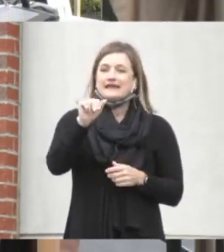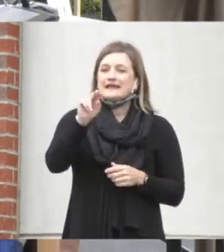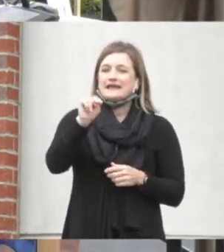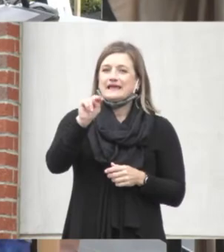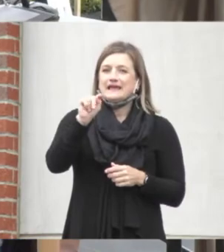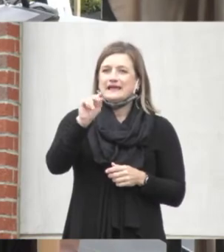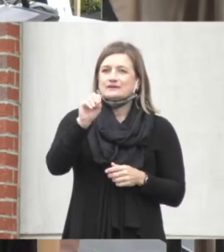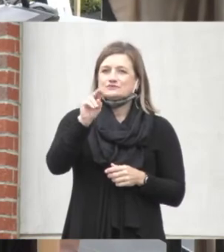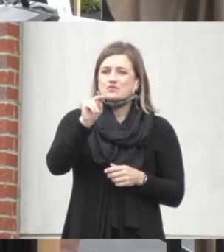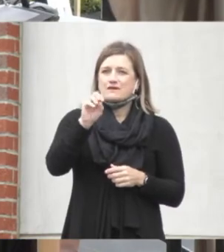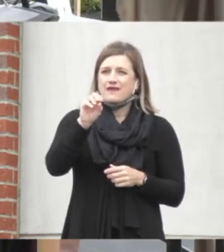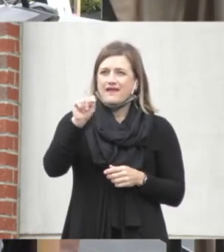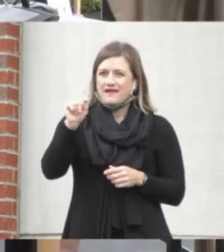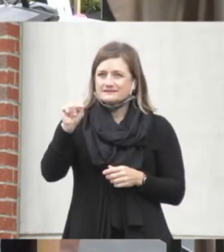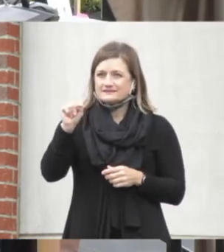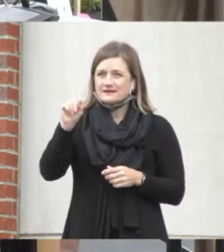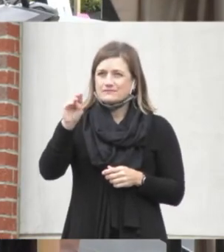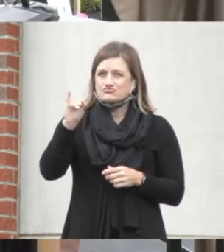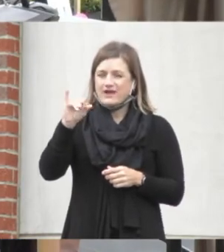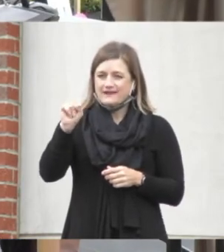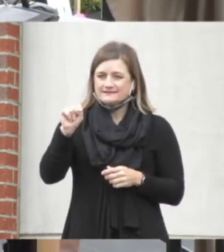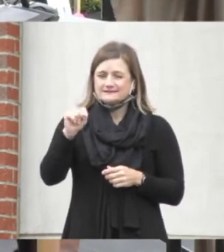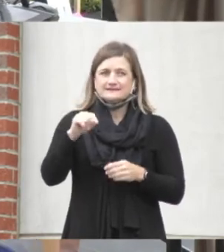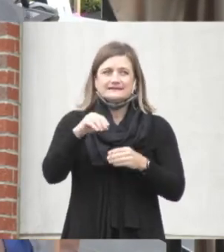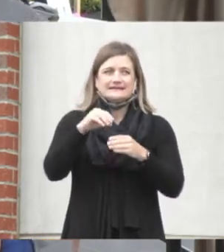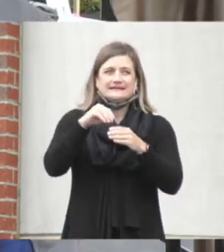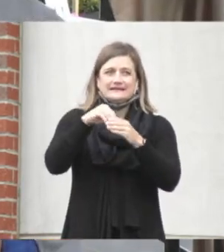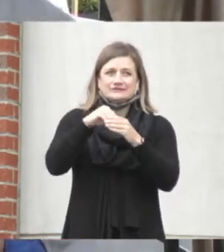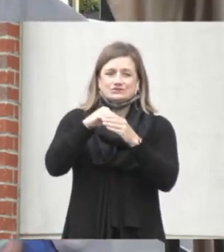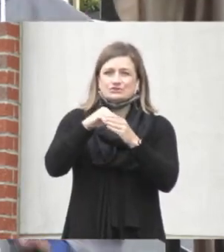Antoinette Bright, advertising and graphic design.